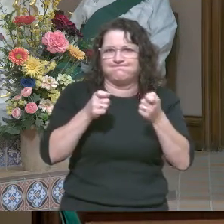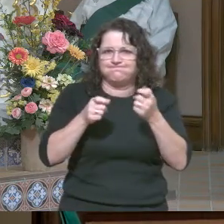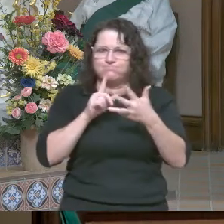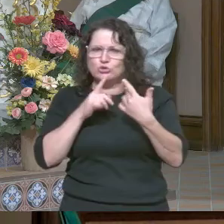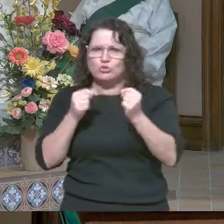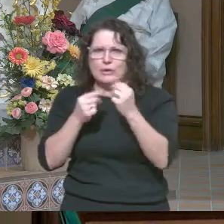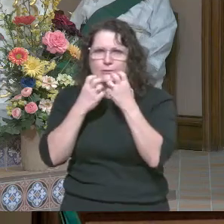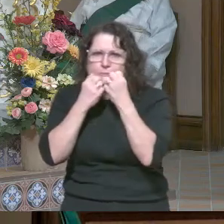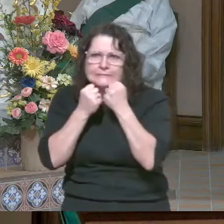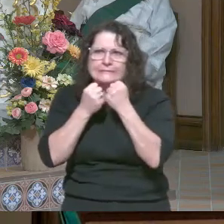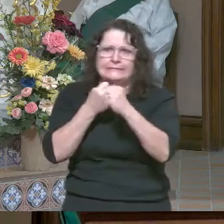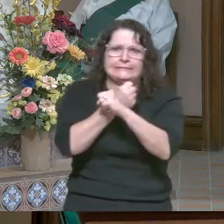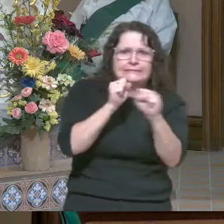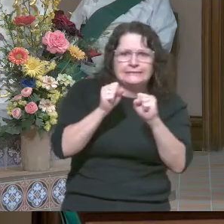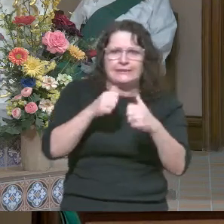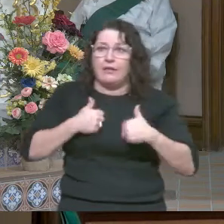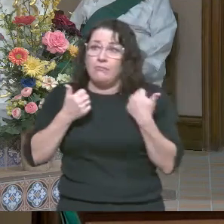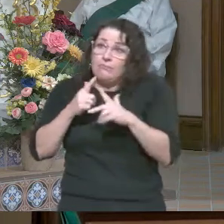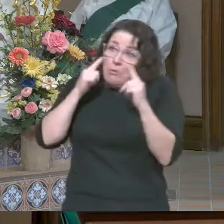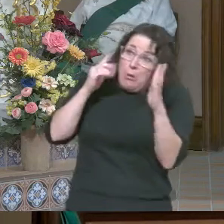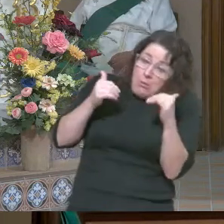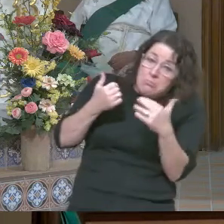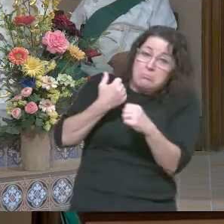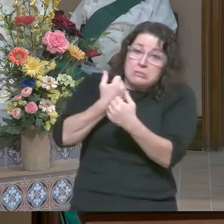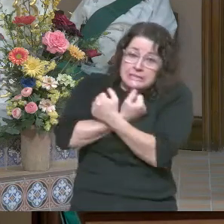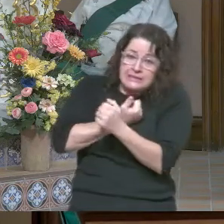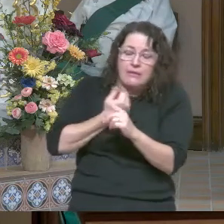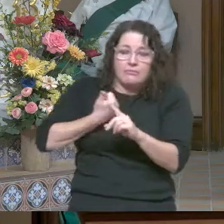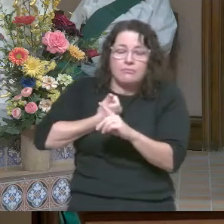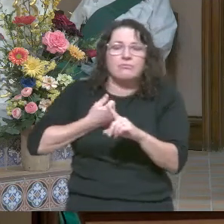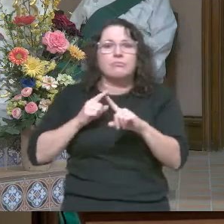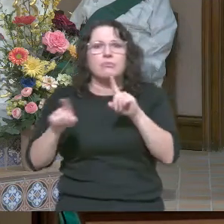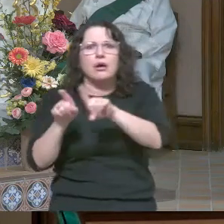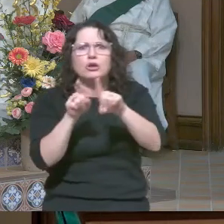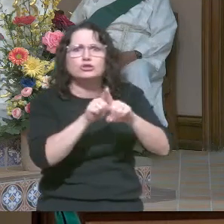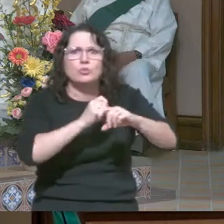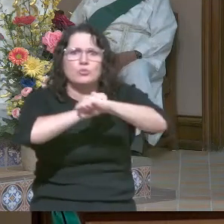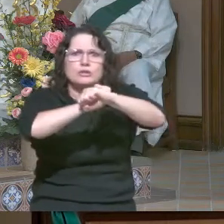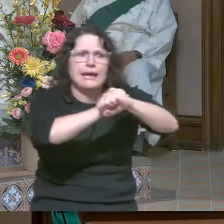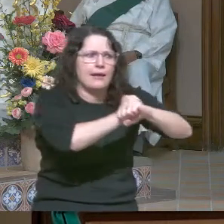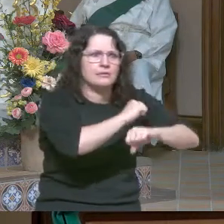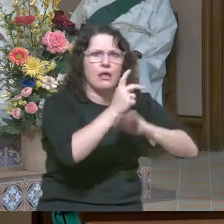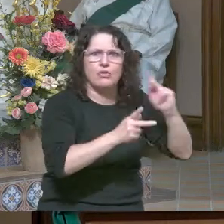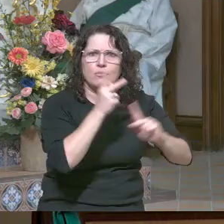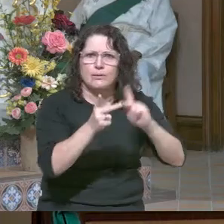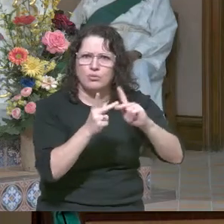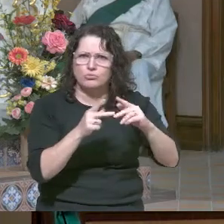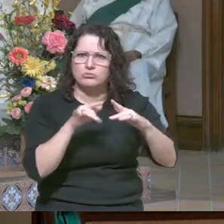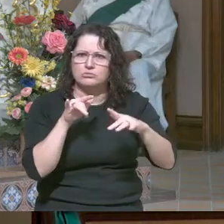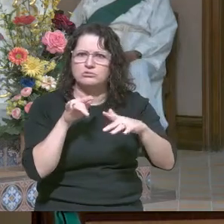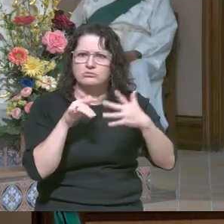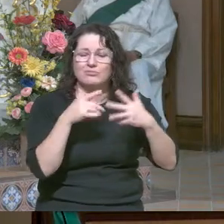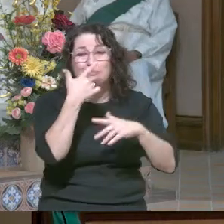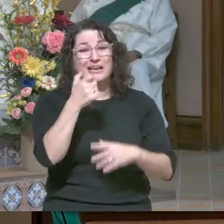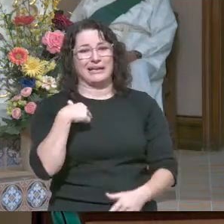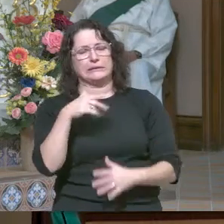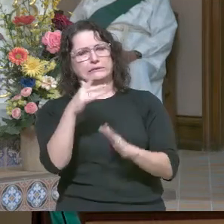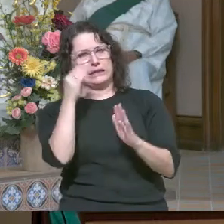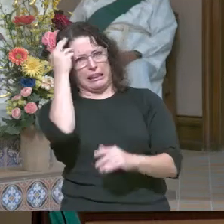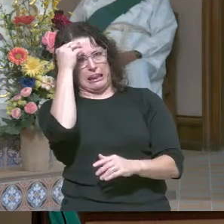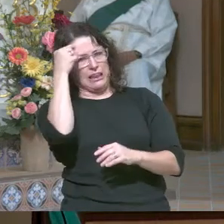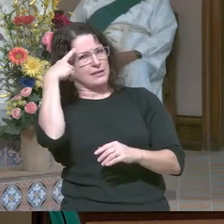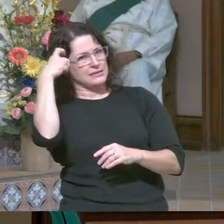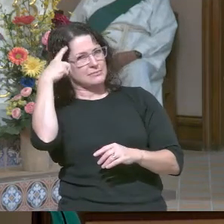to preserve lives, hopefully their own, but even if not their own, certainly the lives of others, as this plane would be, probably head back to